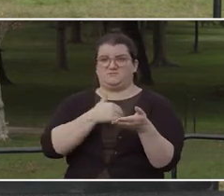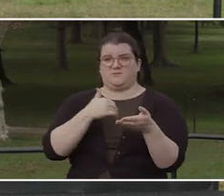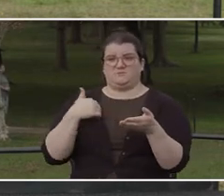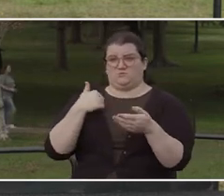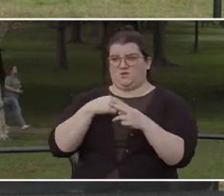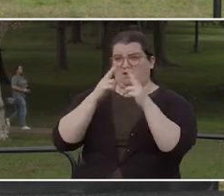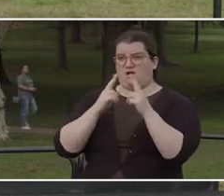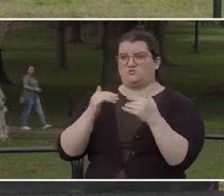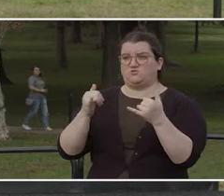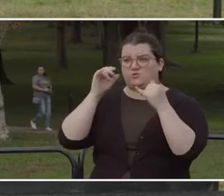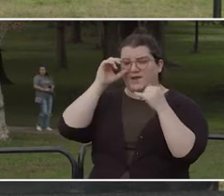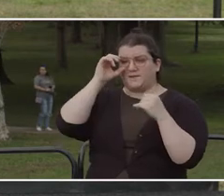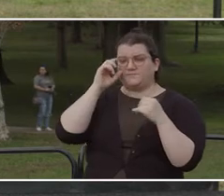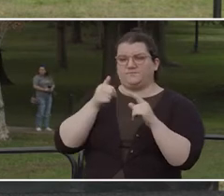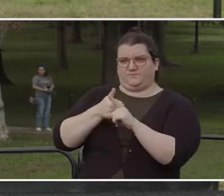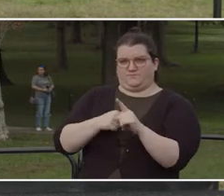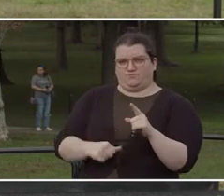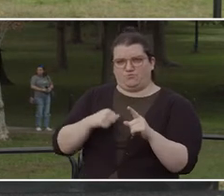today